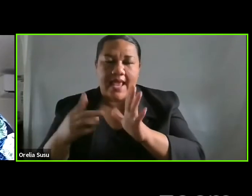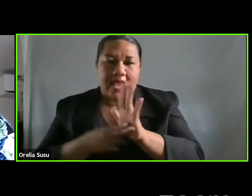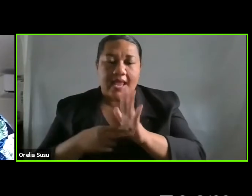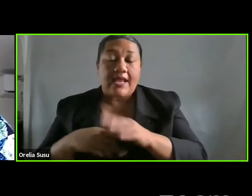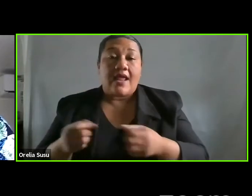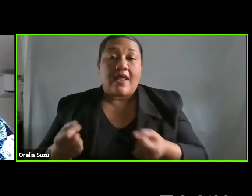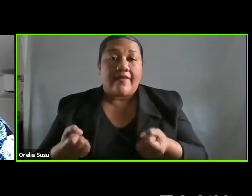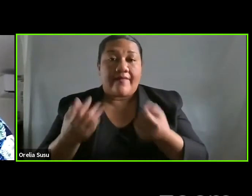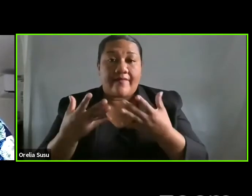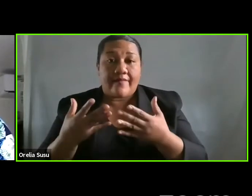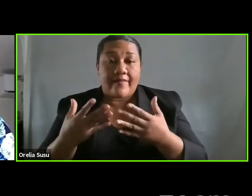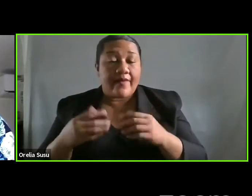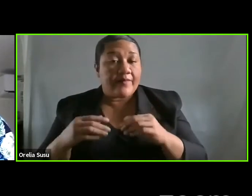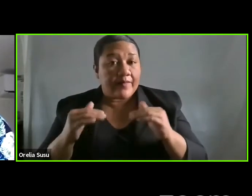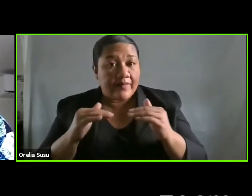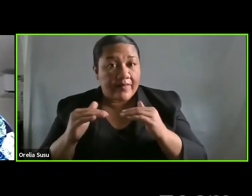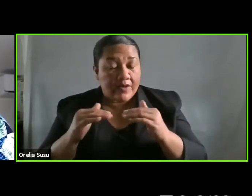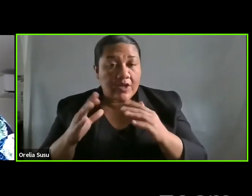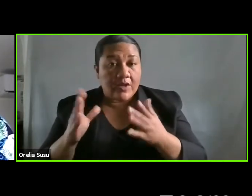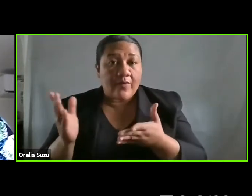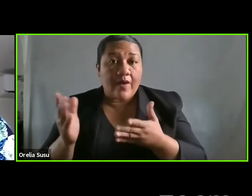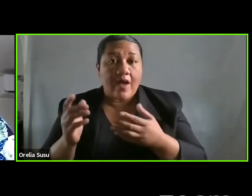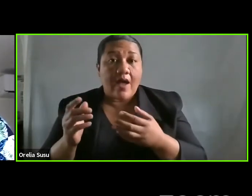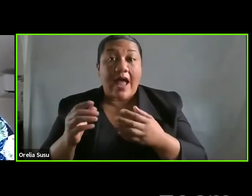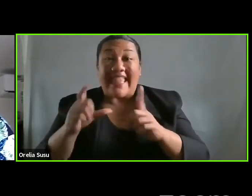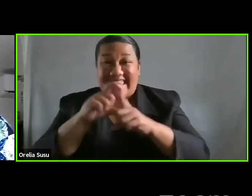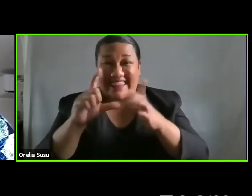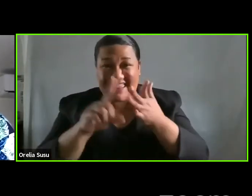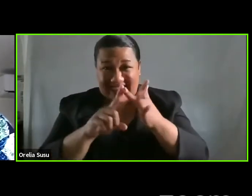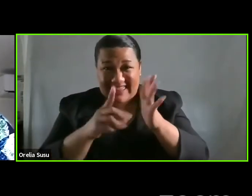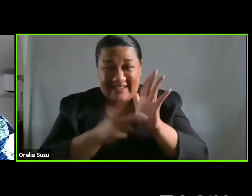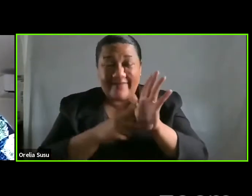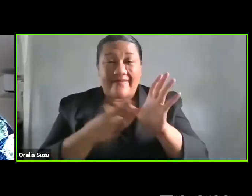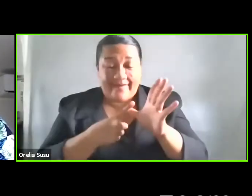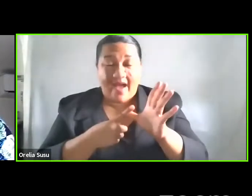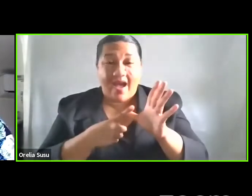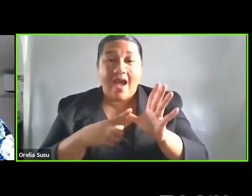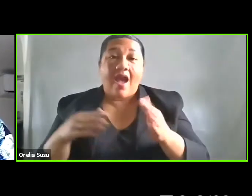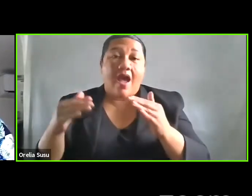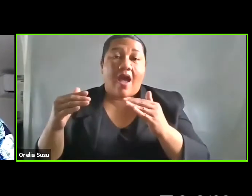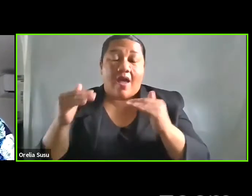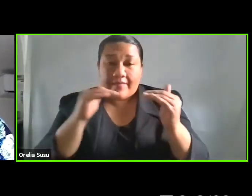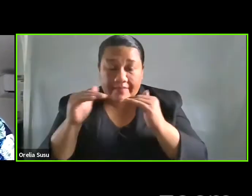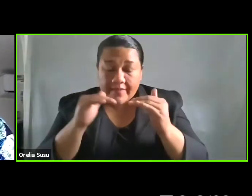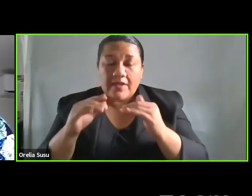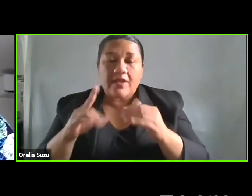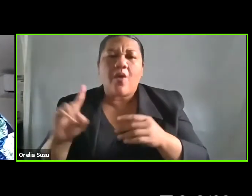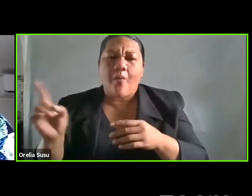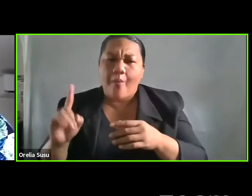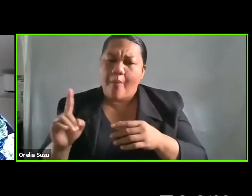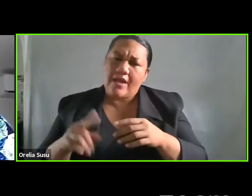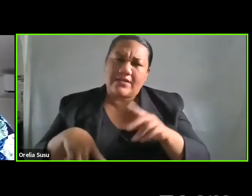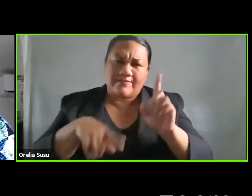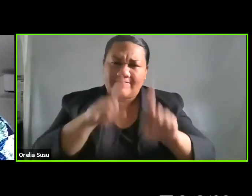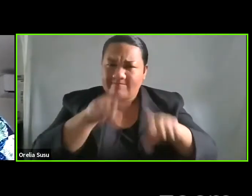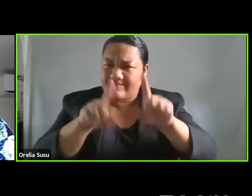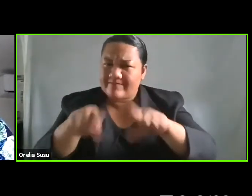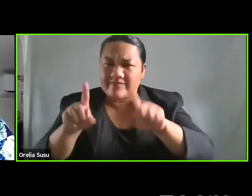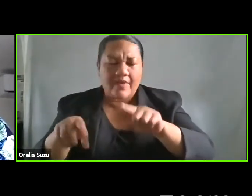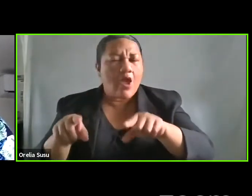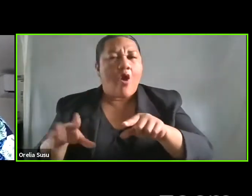collective of Fiji women working with others for the advancement of universal human rights, economic,